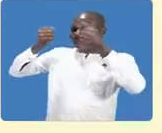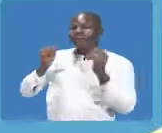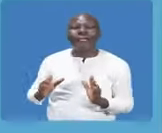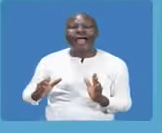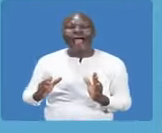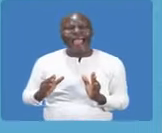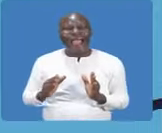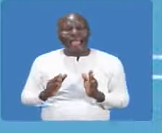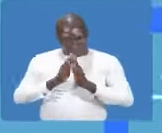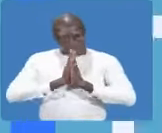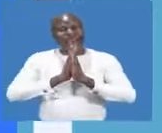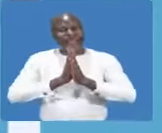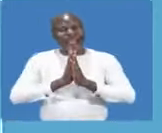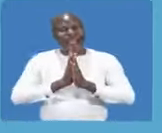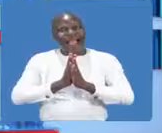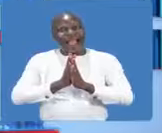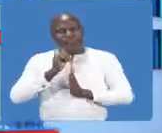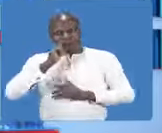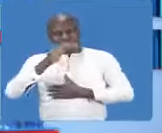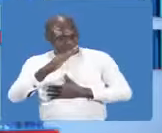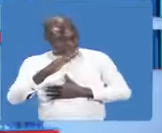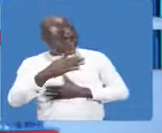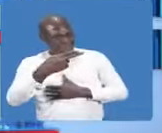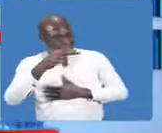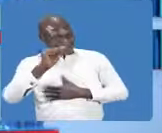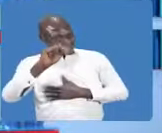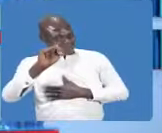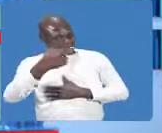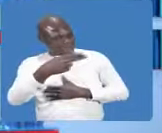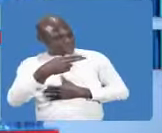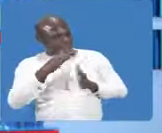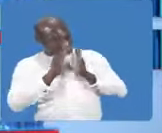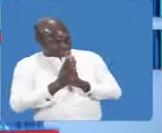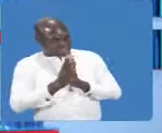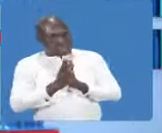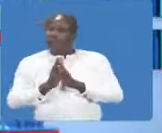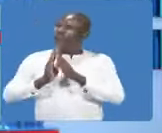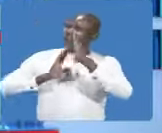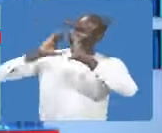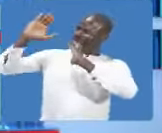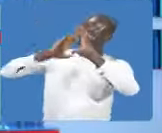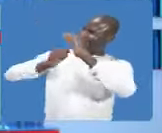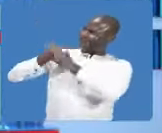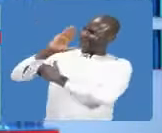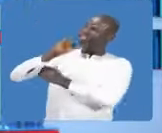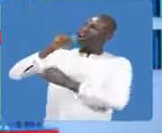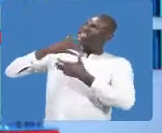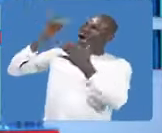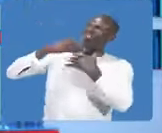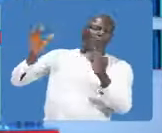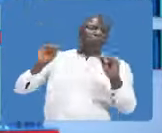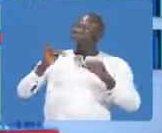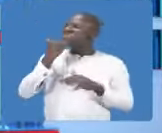hallelujah empaibo oba hana et empaibo se se ye bo empaibo ye chi o nyankopon ye ntiatiam enti